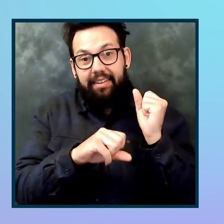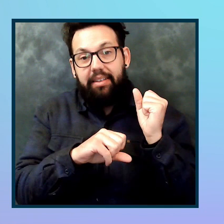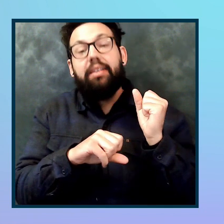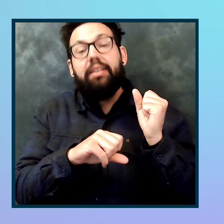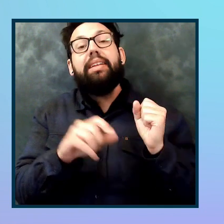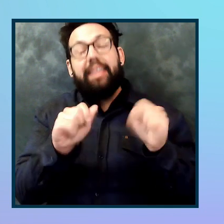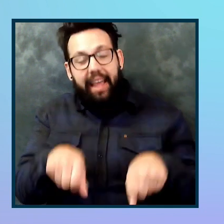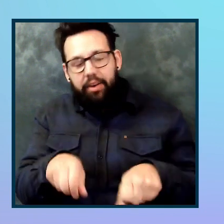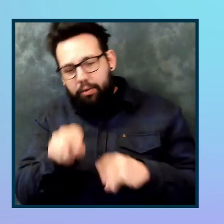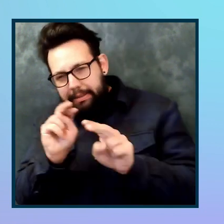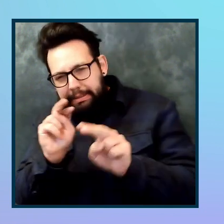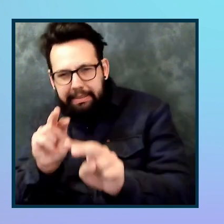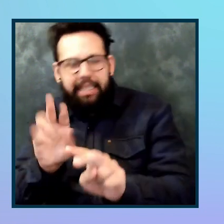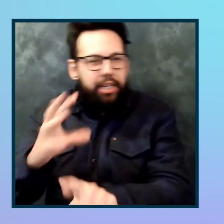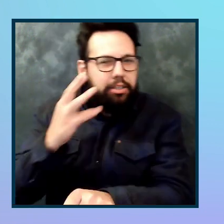having? I think,